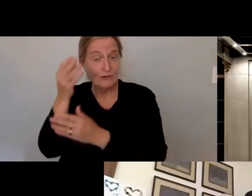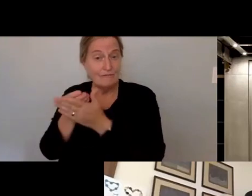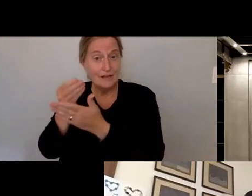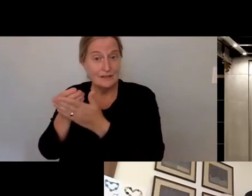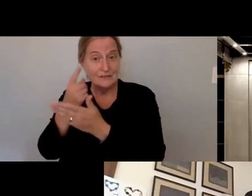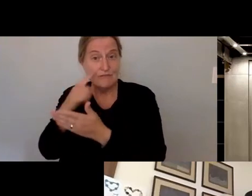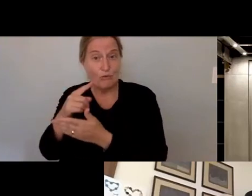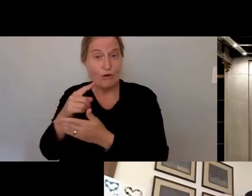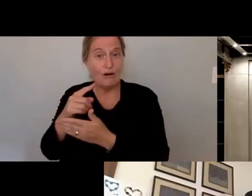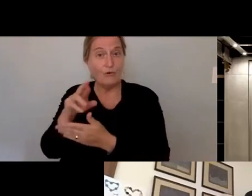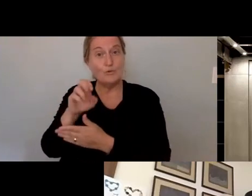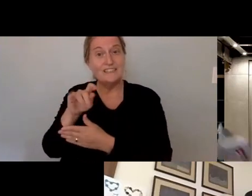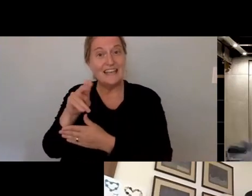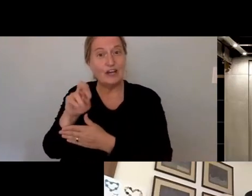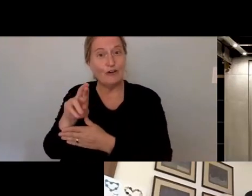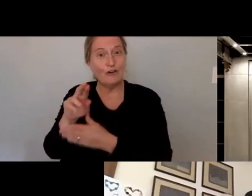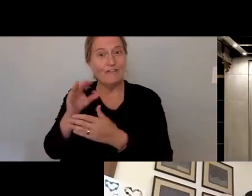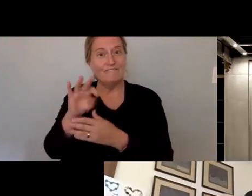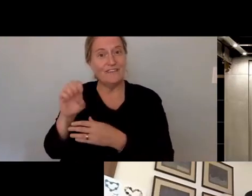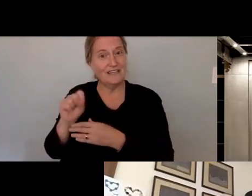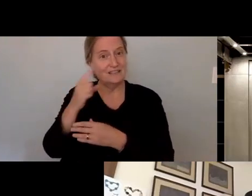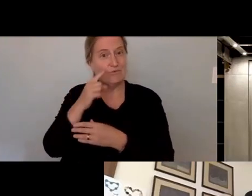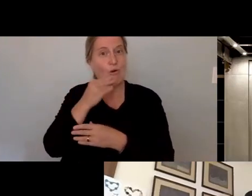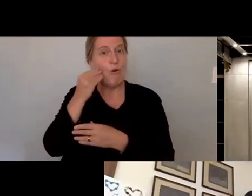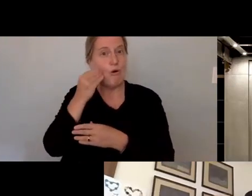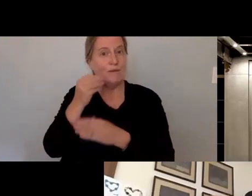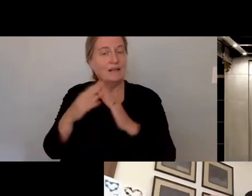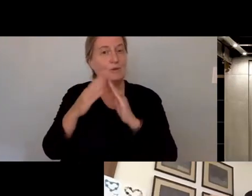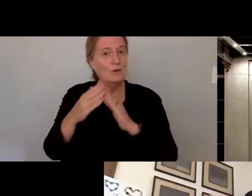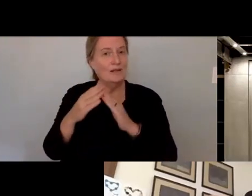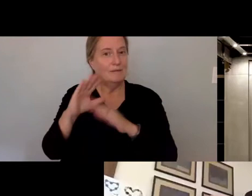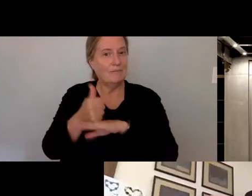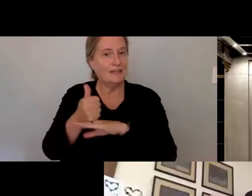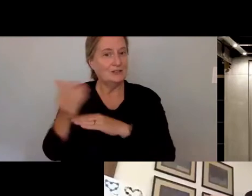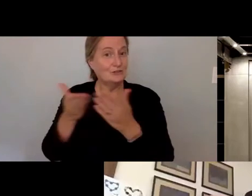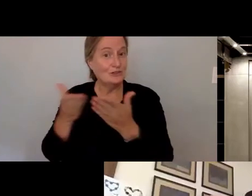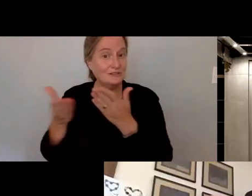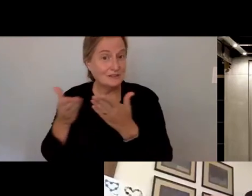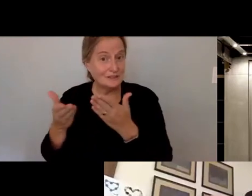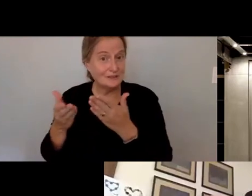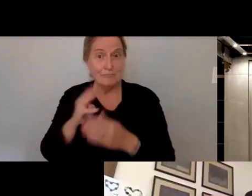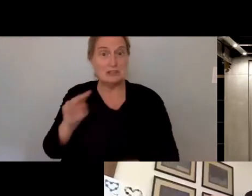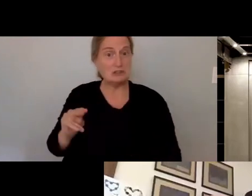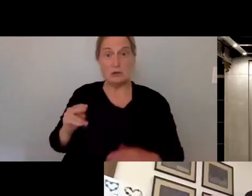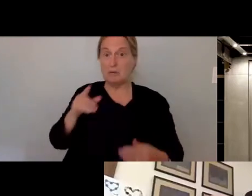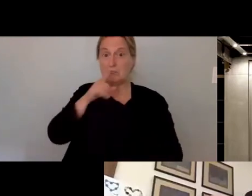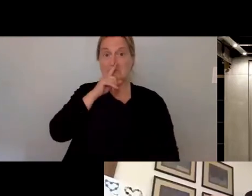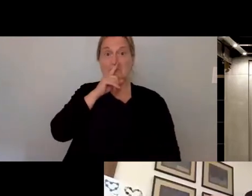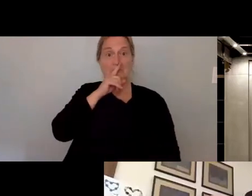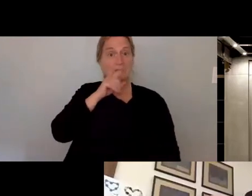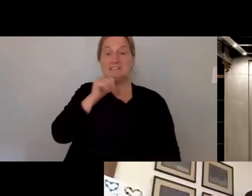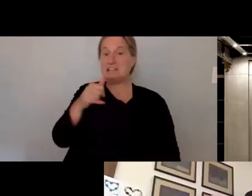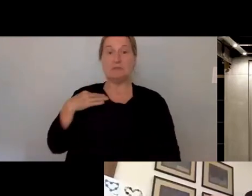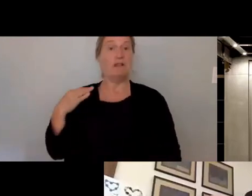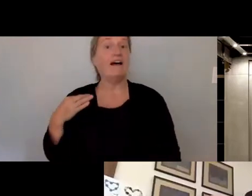services, right? And that's a broad spectrum of home and community-based services, but that would definitely affect those PCA providers as well.